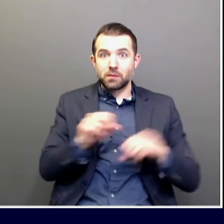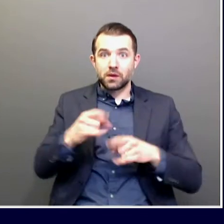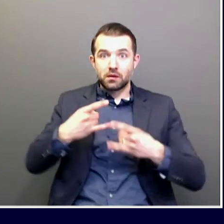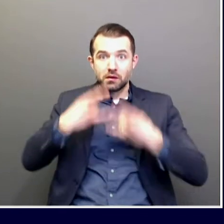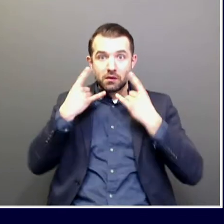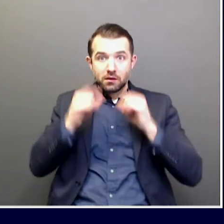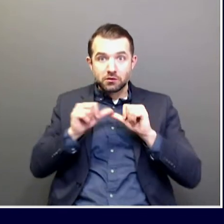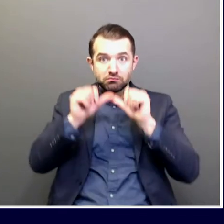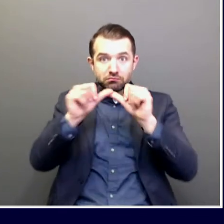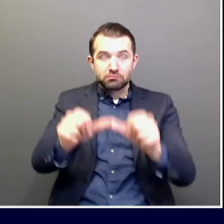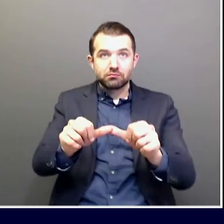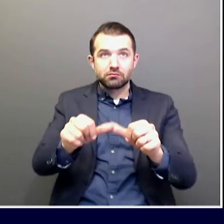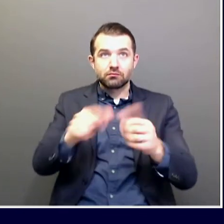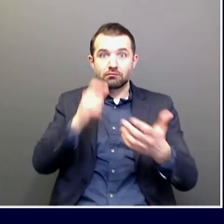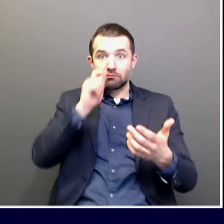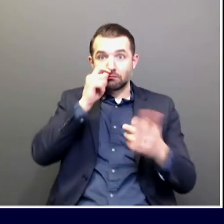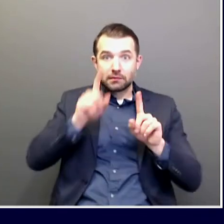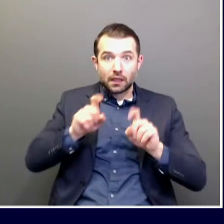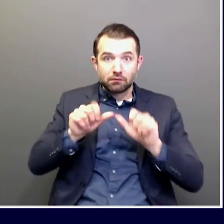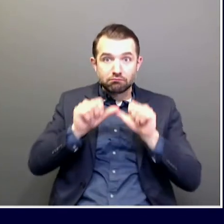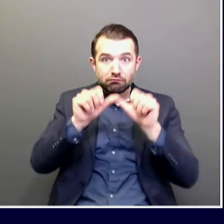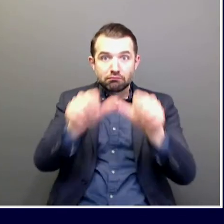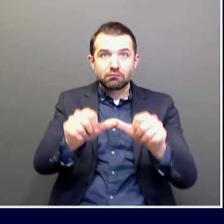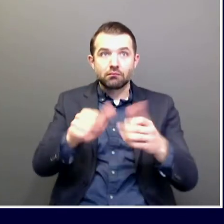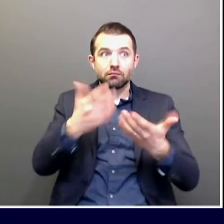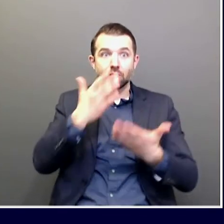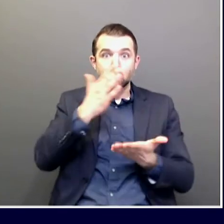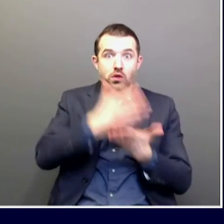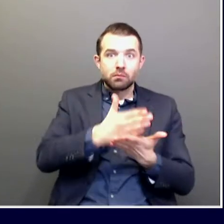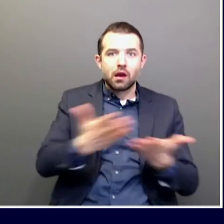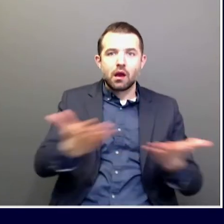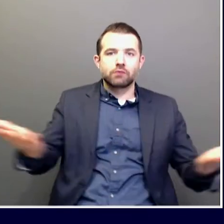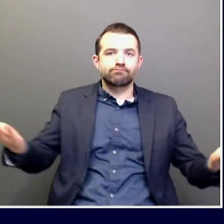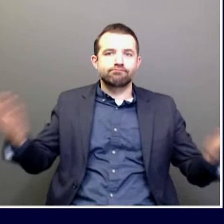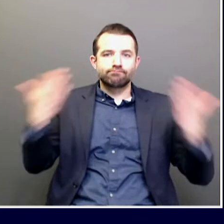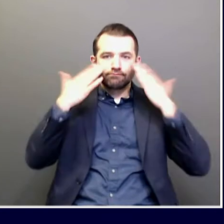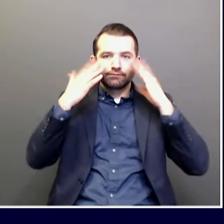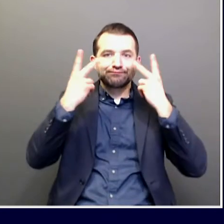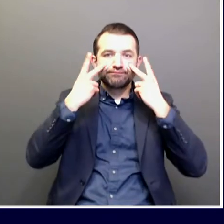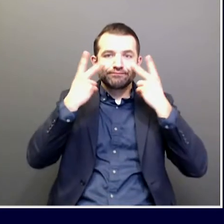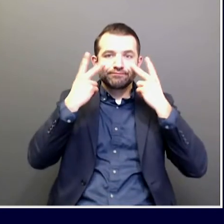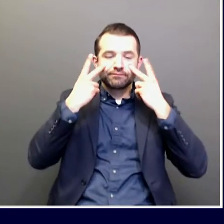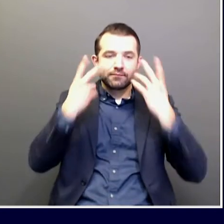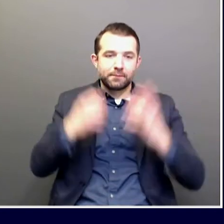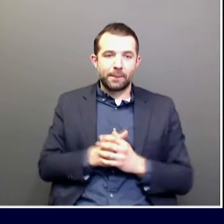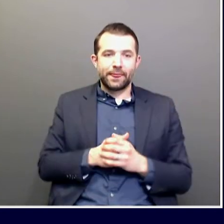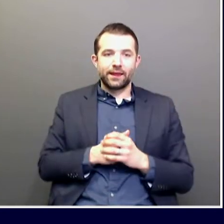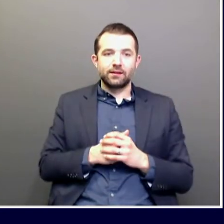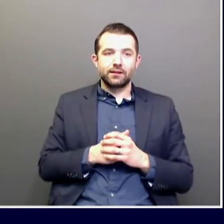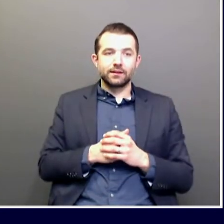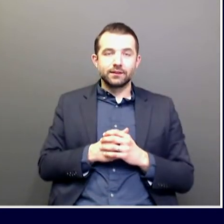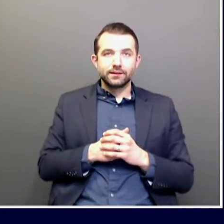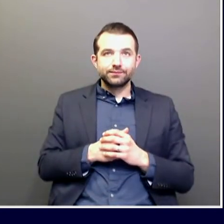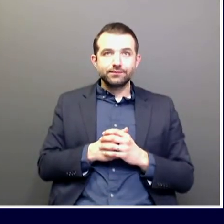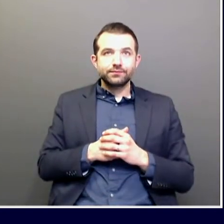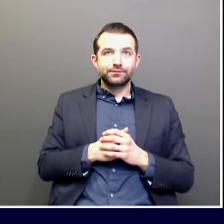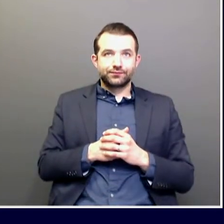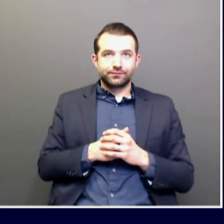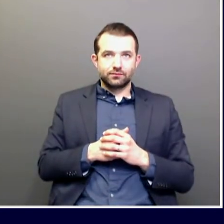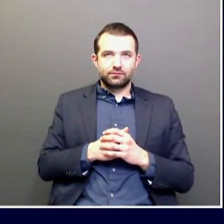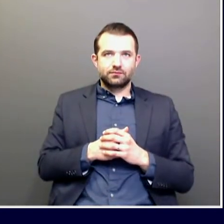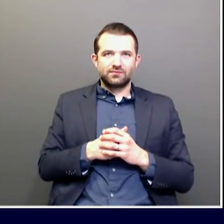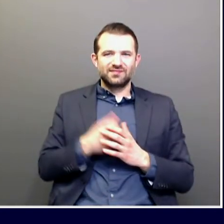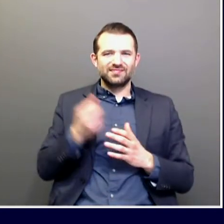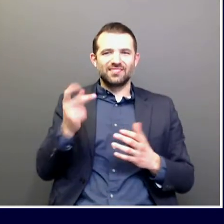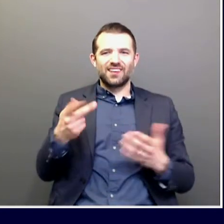result in some type of recommendation, whatever it might be. It's possible, Joe, but I